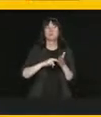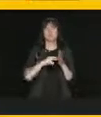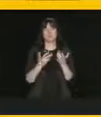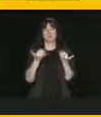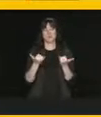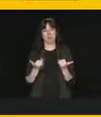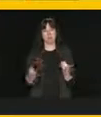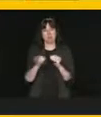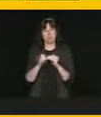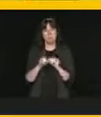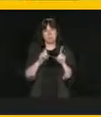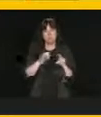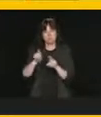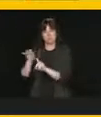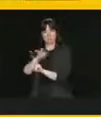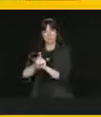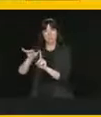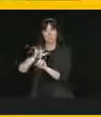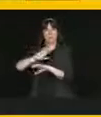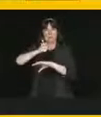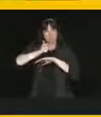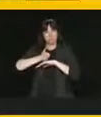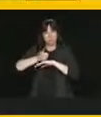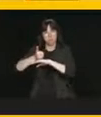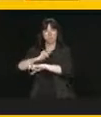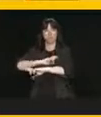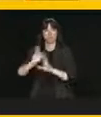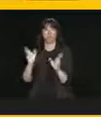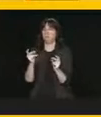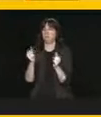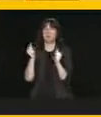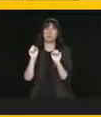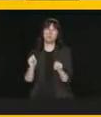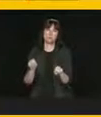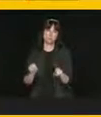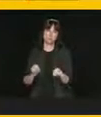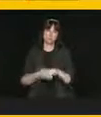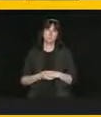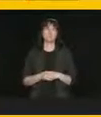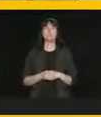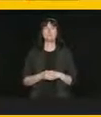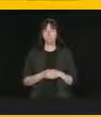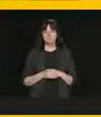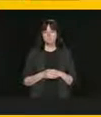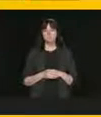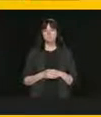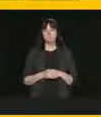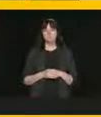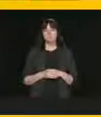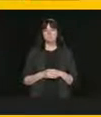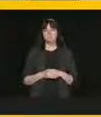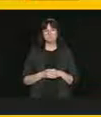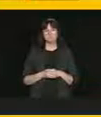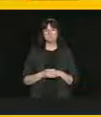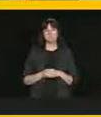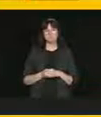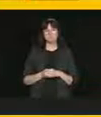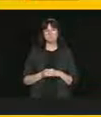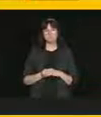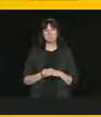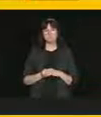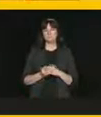intensifying testing and putting in place the necessary tools as quickly as possible. There must also be specific measures and